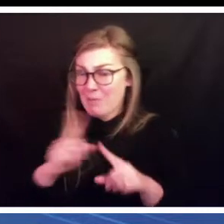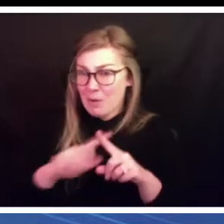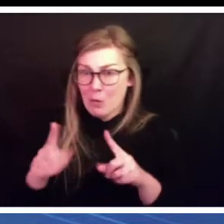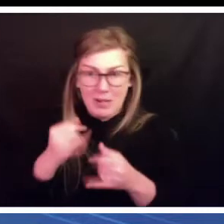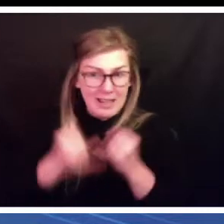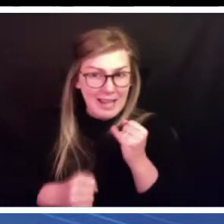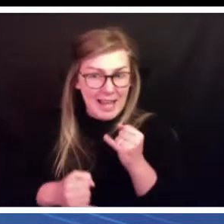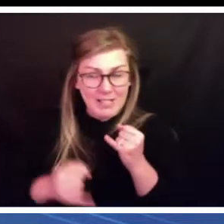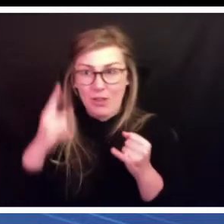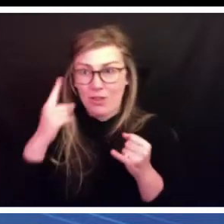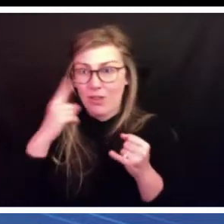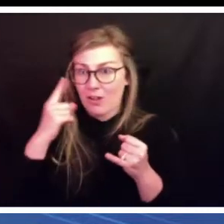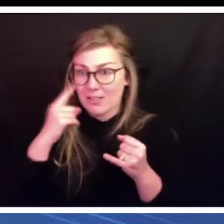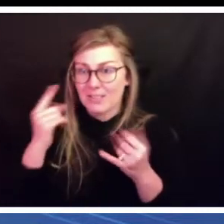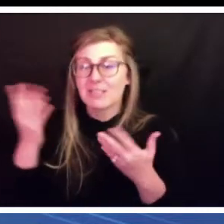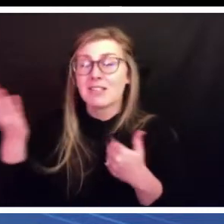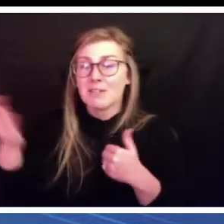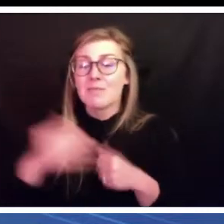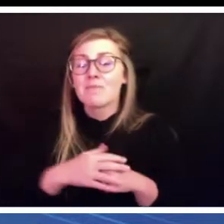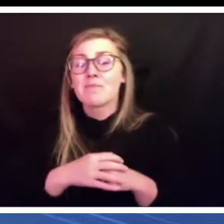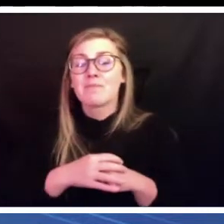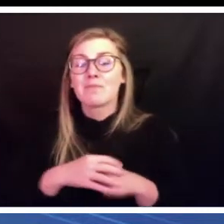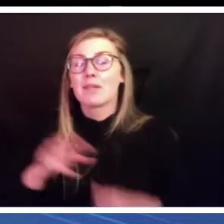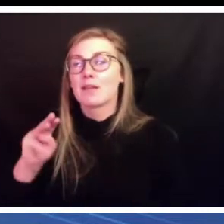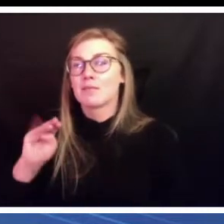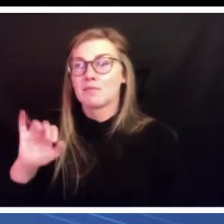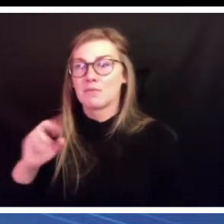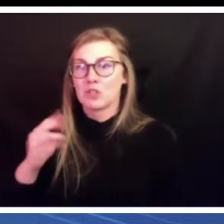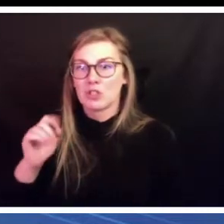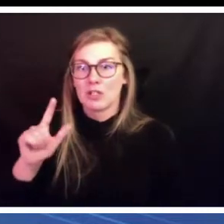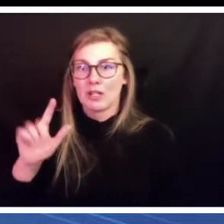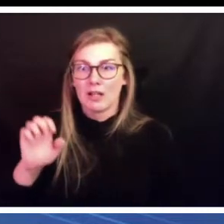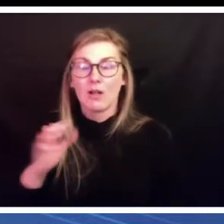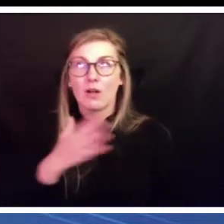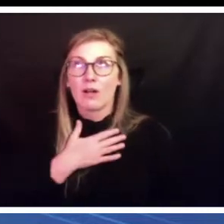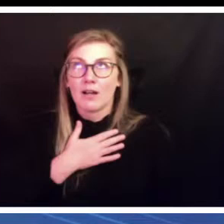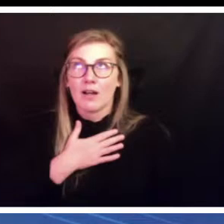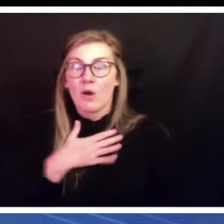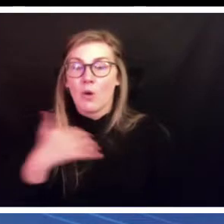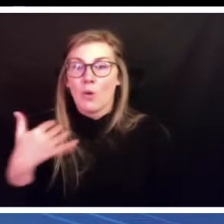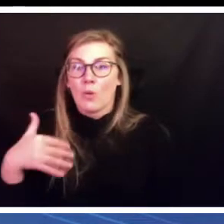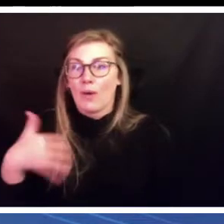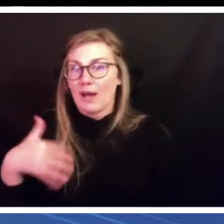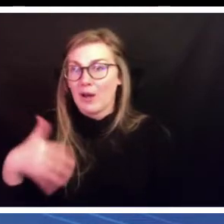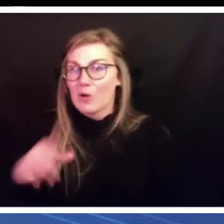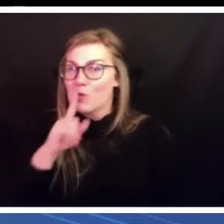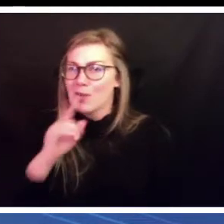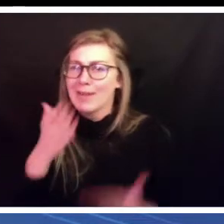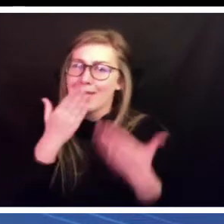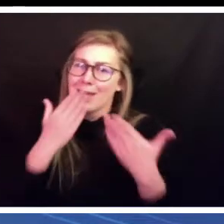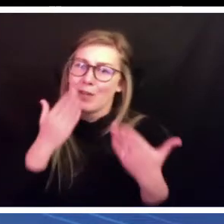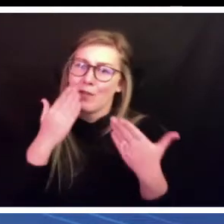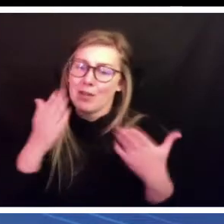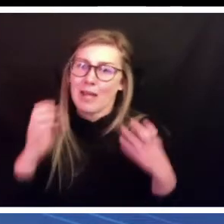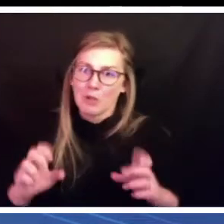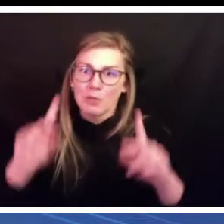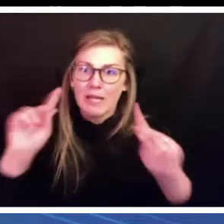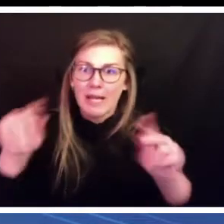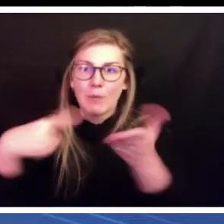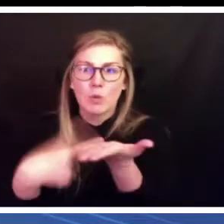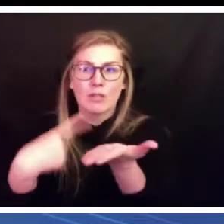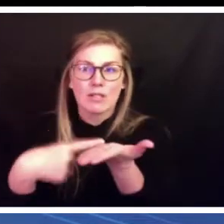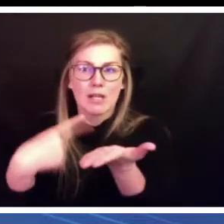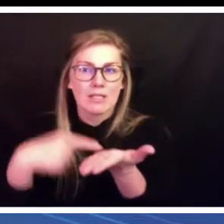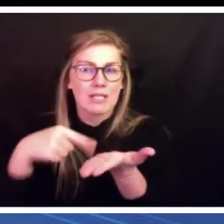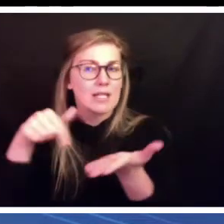much for having me and allowing me the opportunity to talk about this as much as I possibly can. And thank you for the work that you